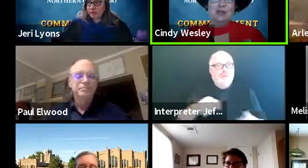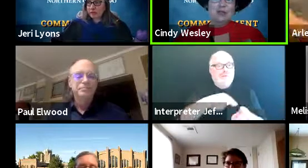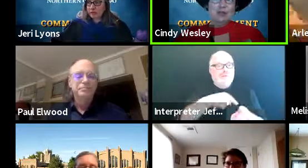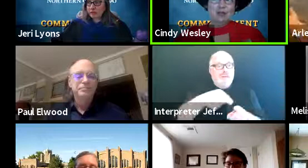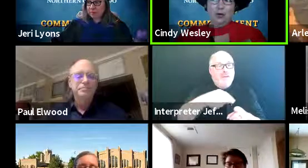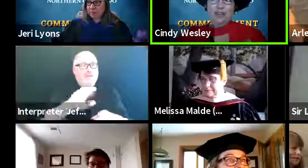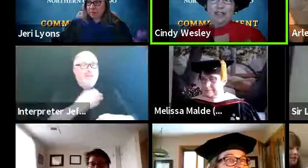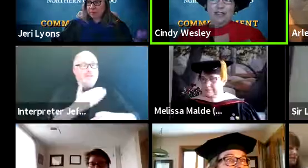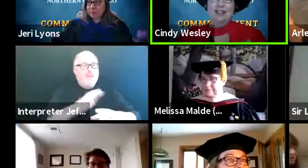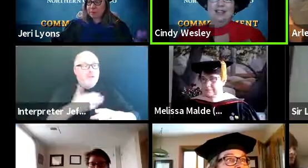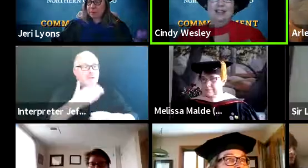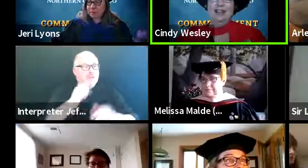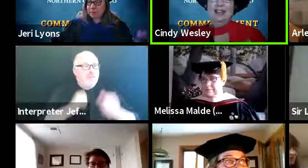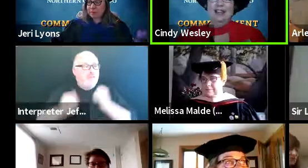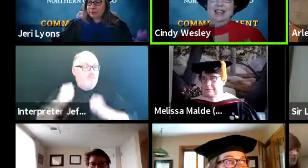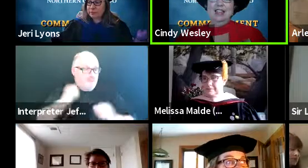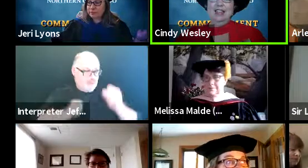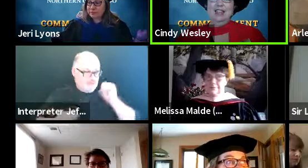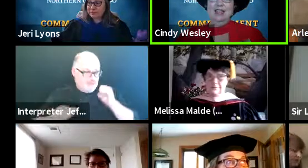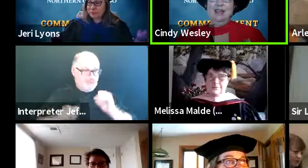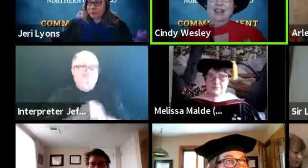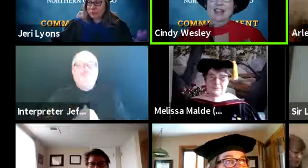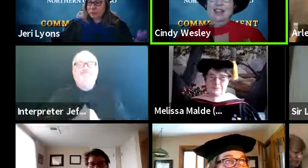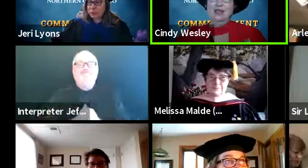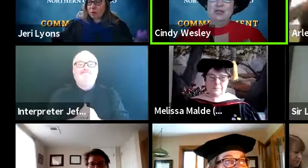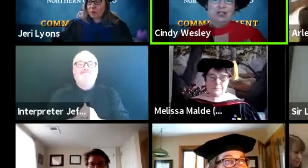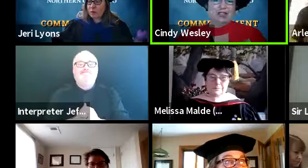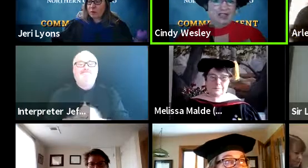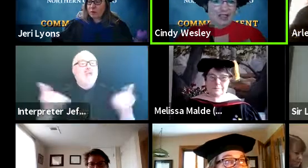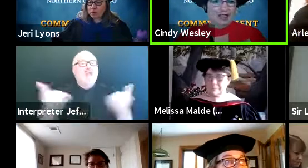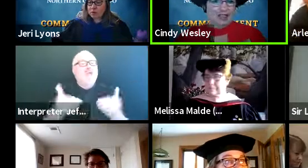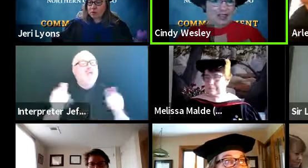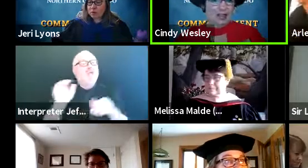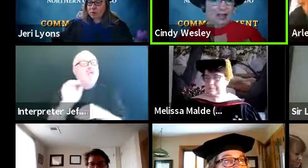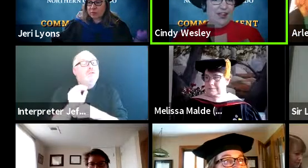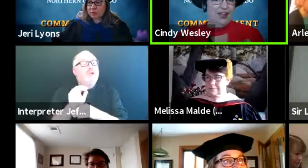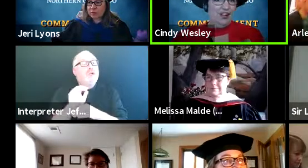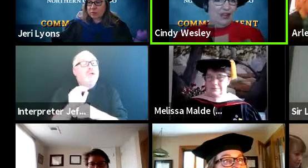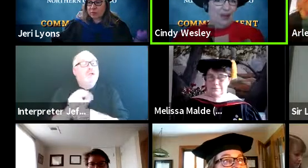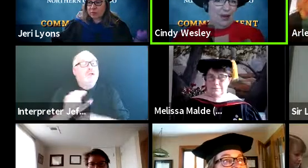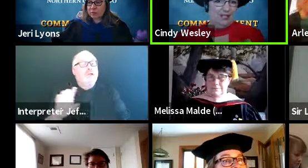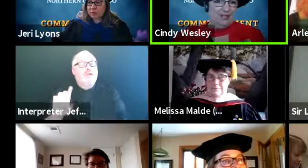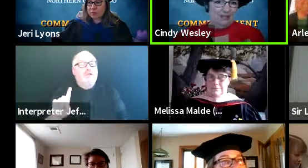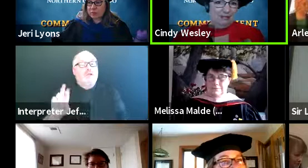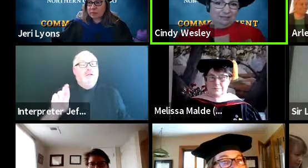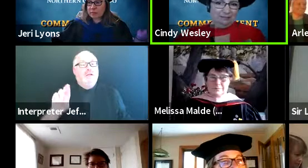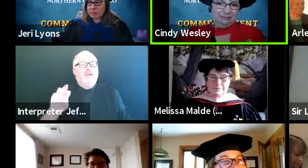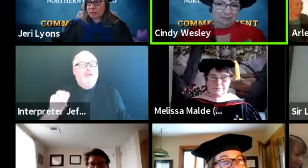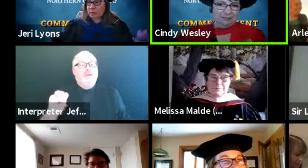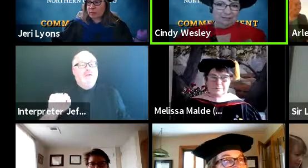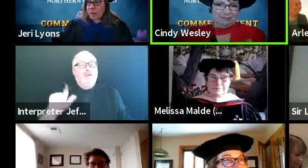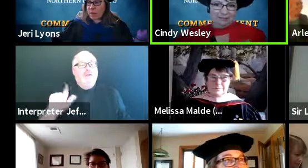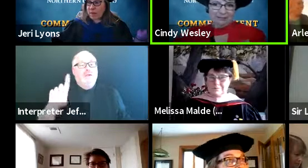music performance, and she is being introduced tonight by Dr. Maldi.